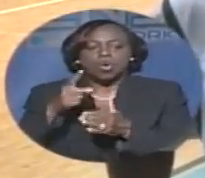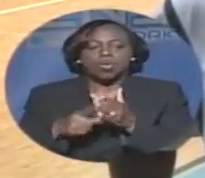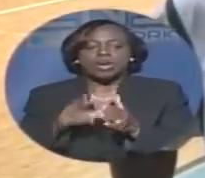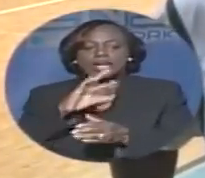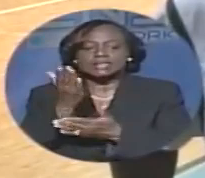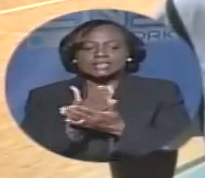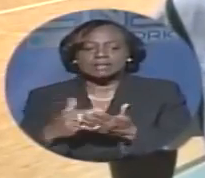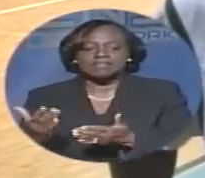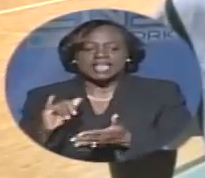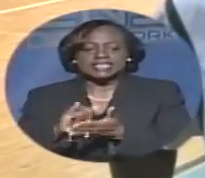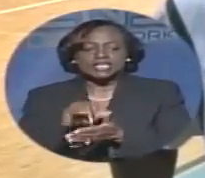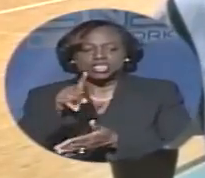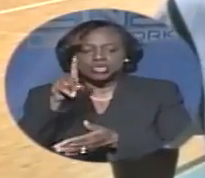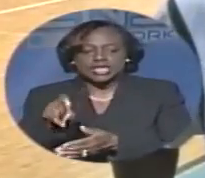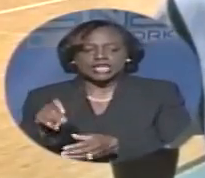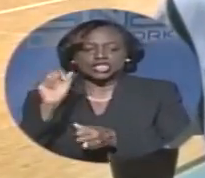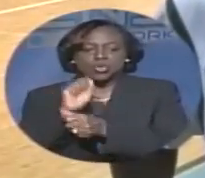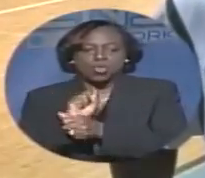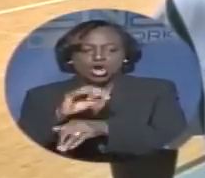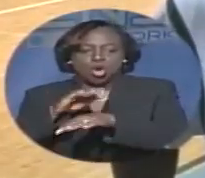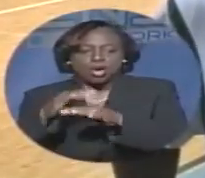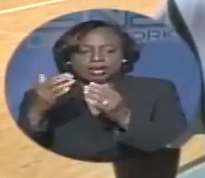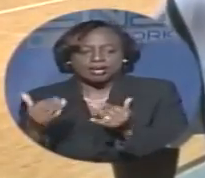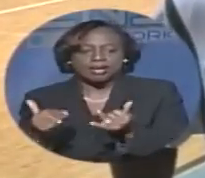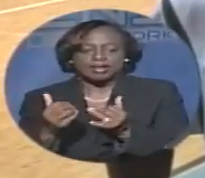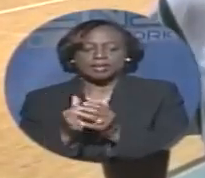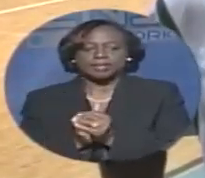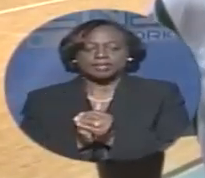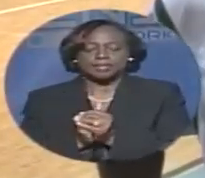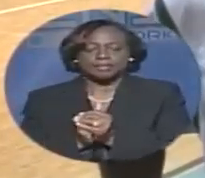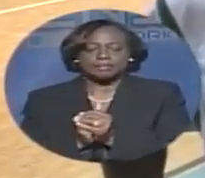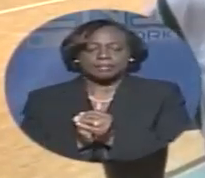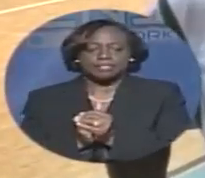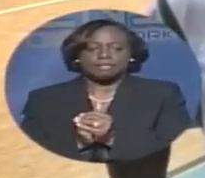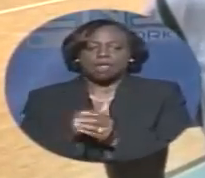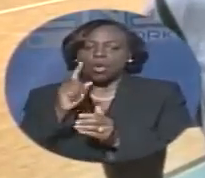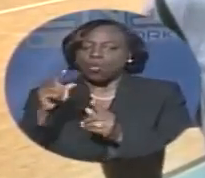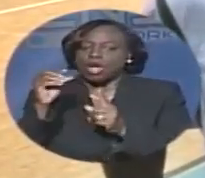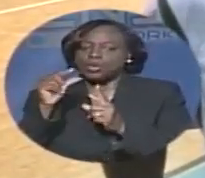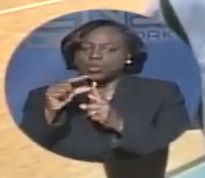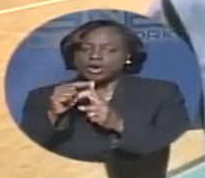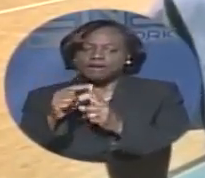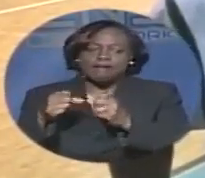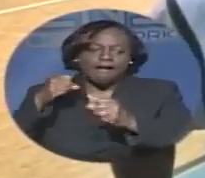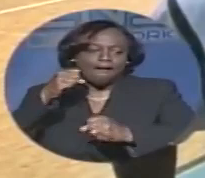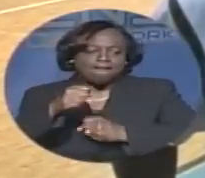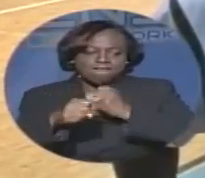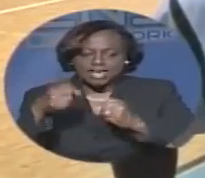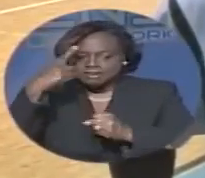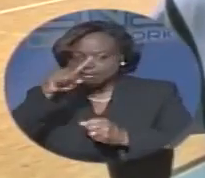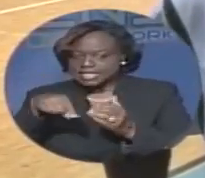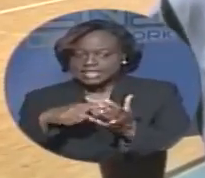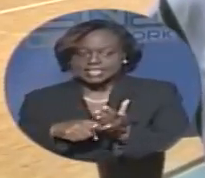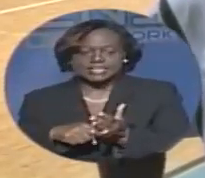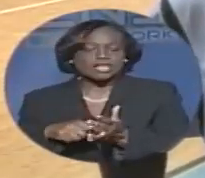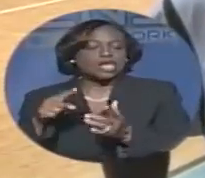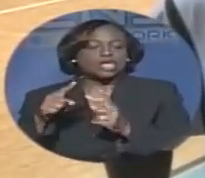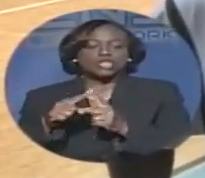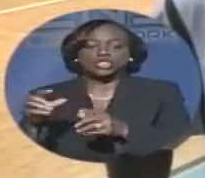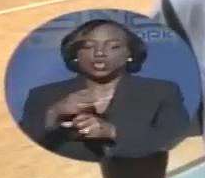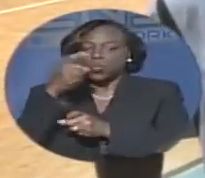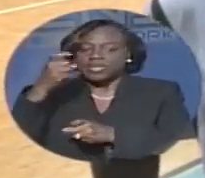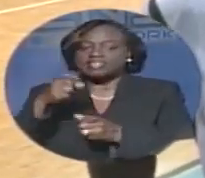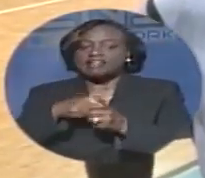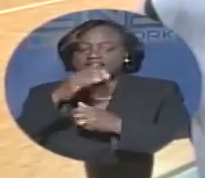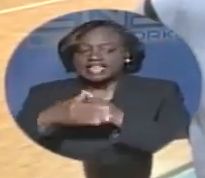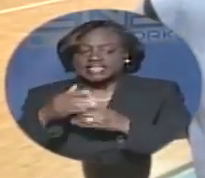back and get out of this hole to make sure you all try to stay on top of the tournament? One word, we just got to fight. We got to fight through this to win the next game and to win the